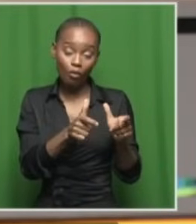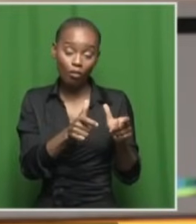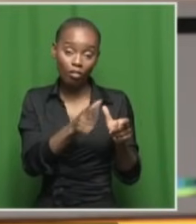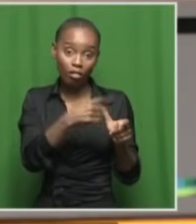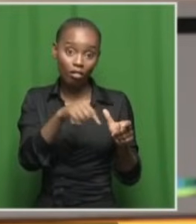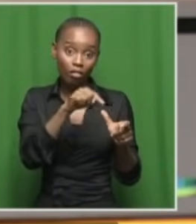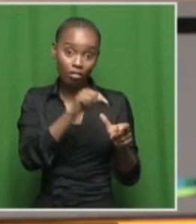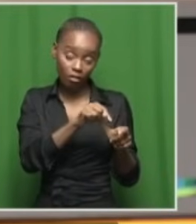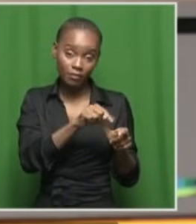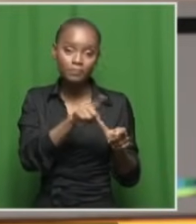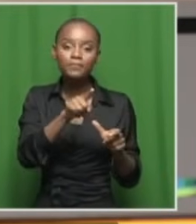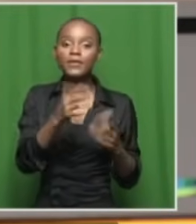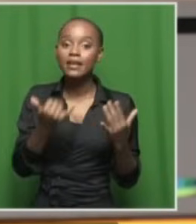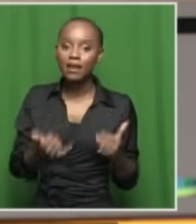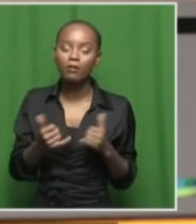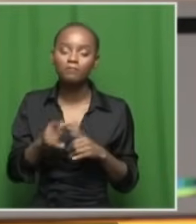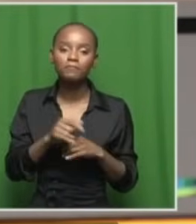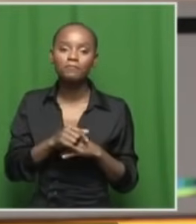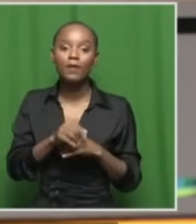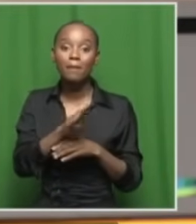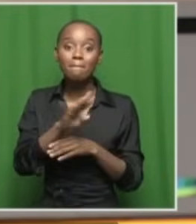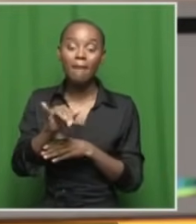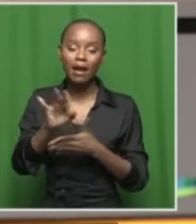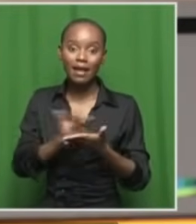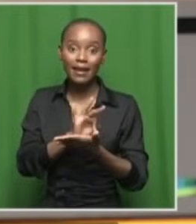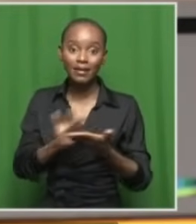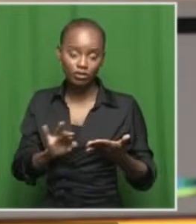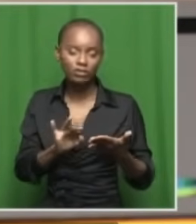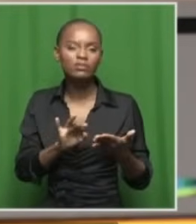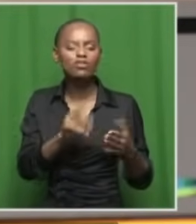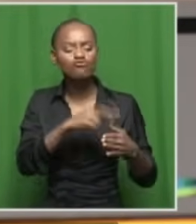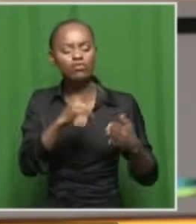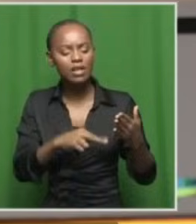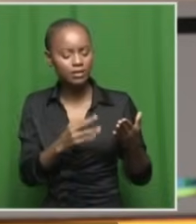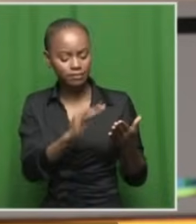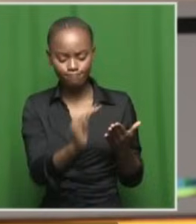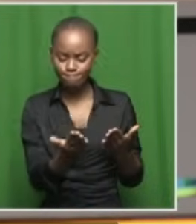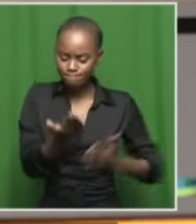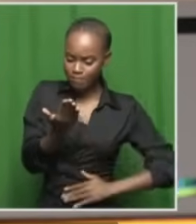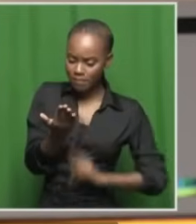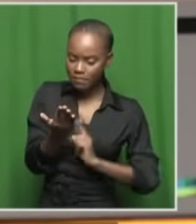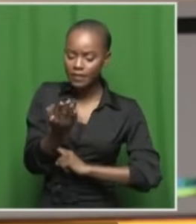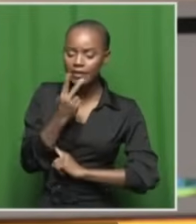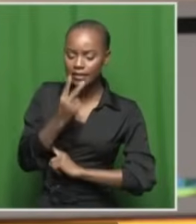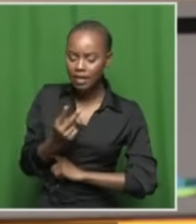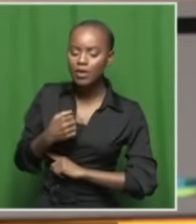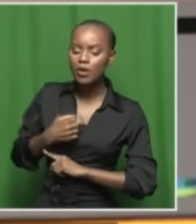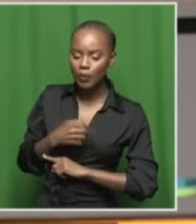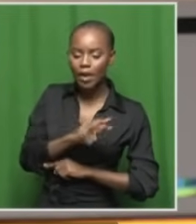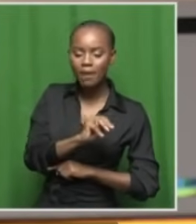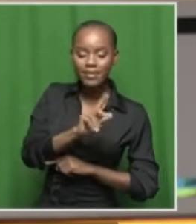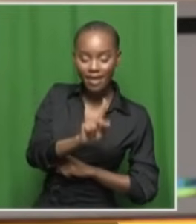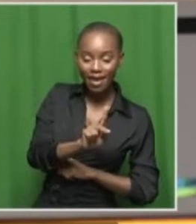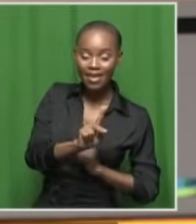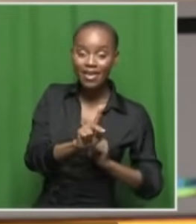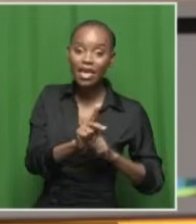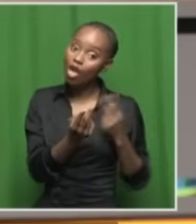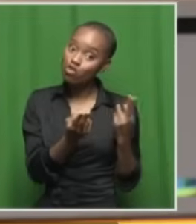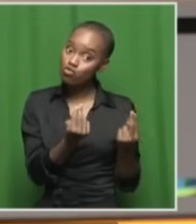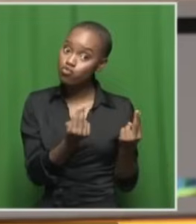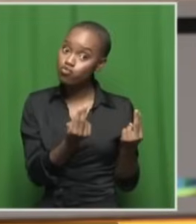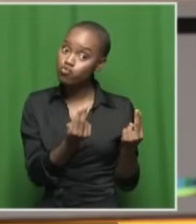the by-elections, and because this is real elections, and you put them there and say, this is what the MK, the new kid in the